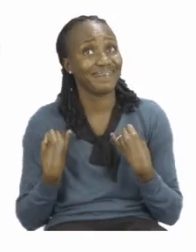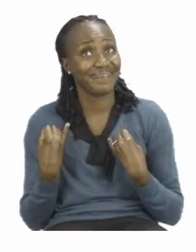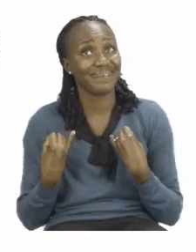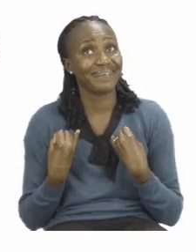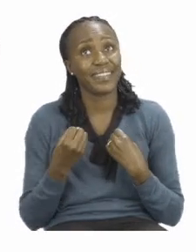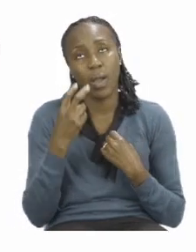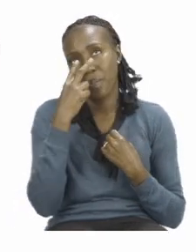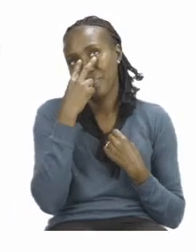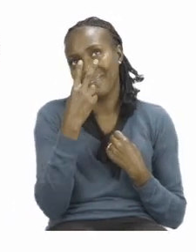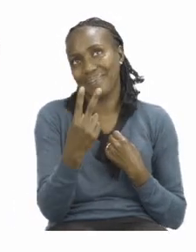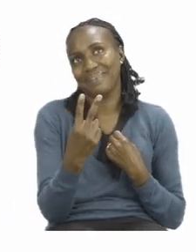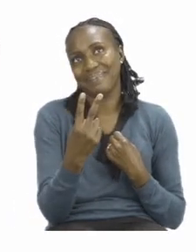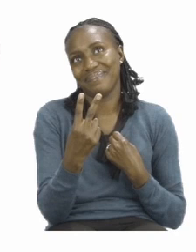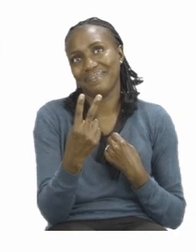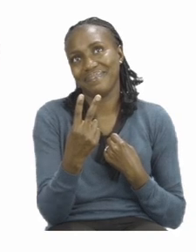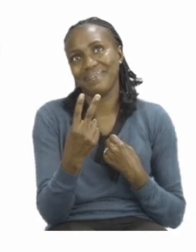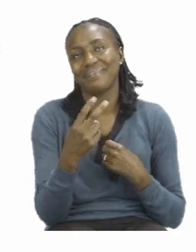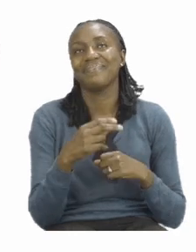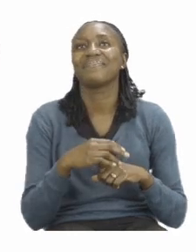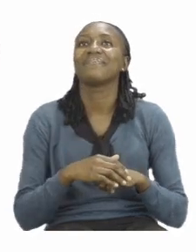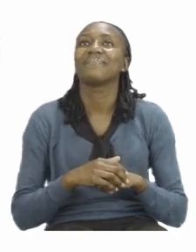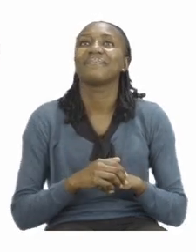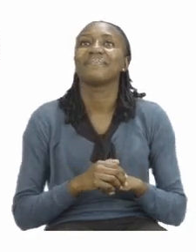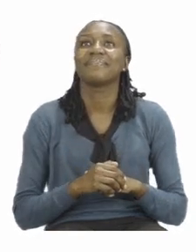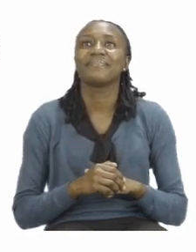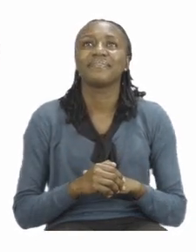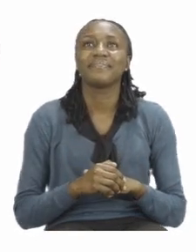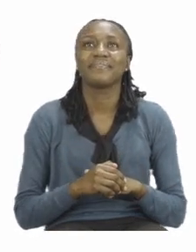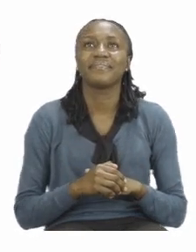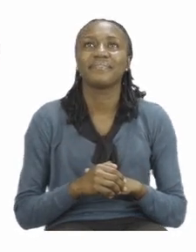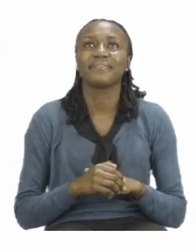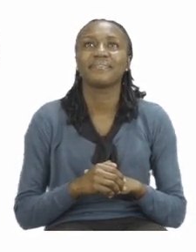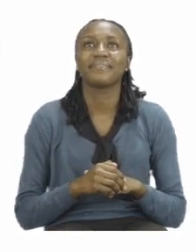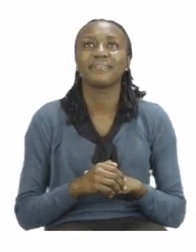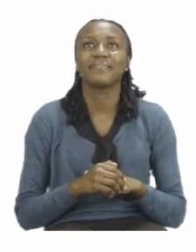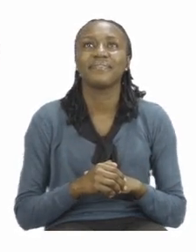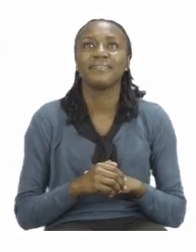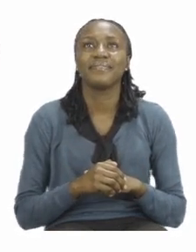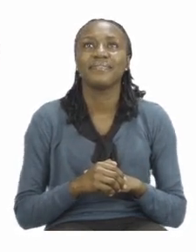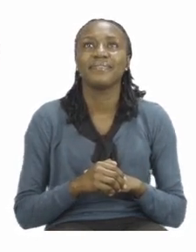I'll see you when you're done with this one after the advert break.